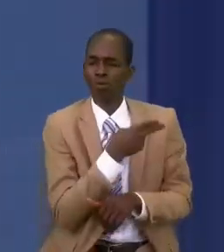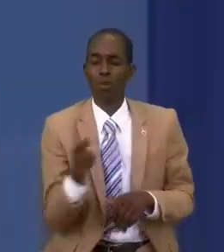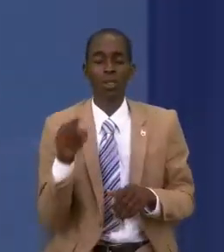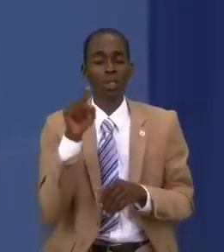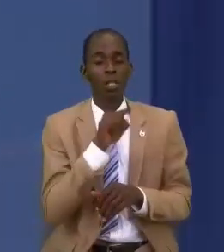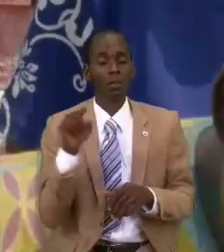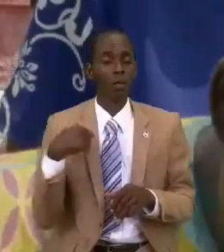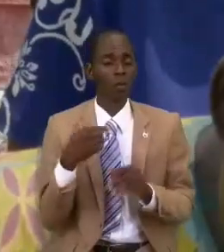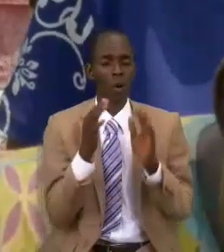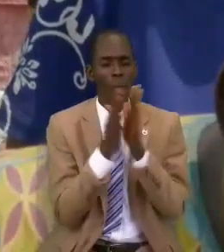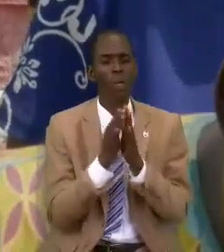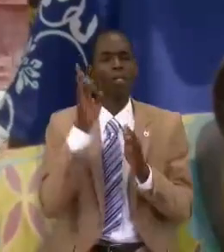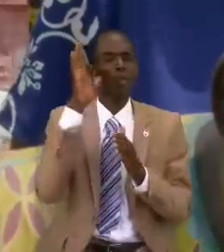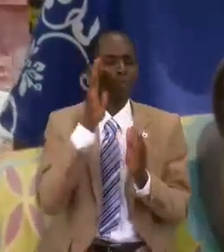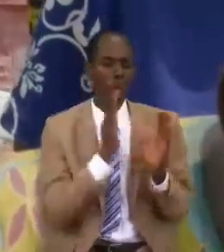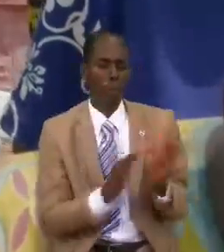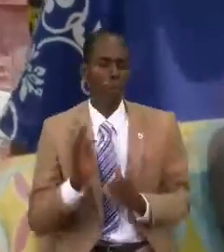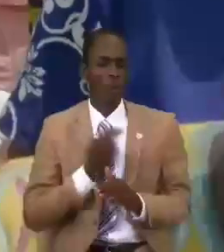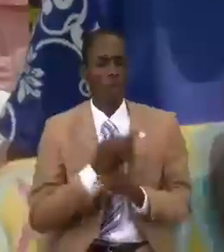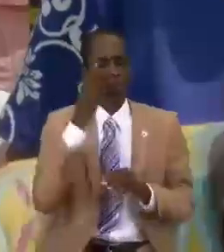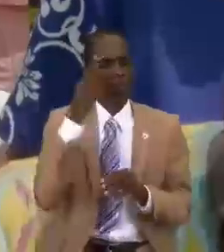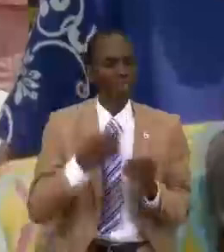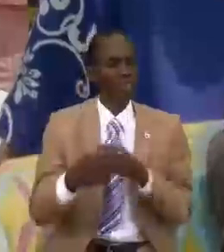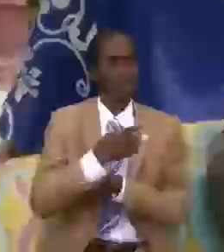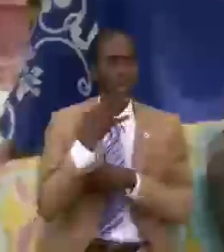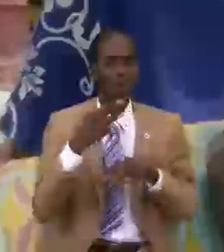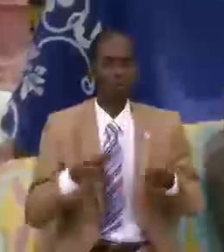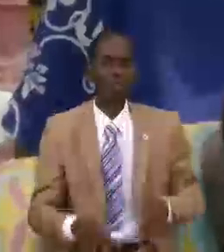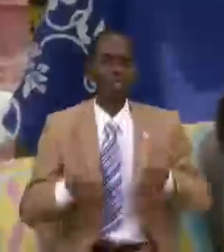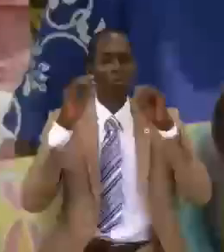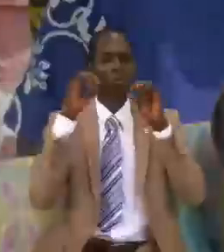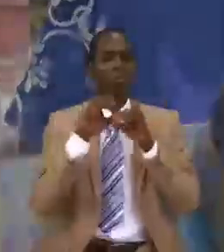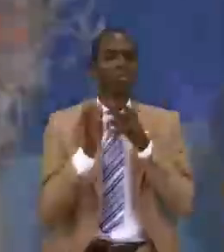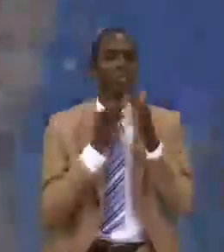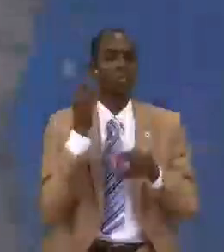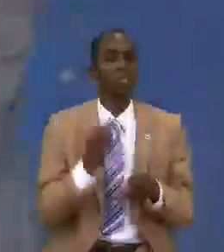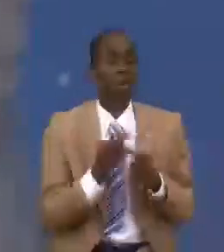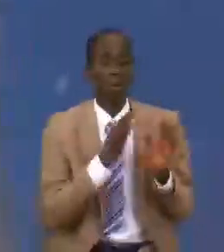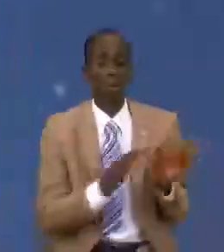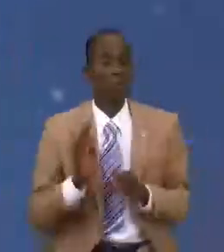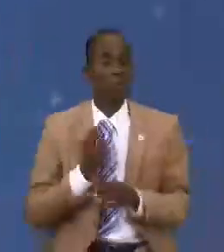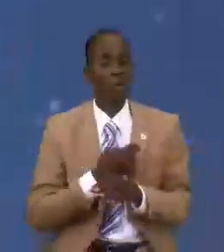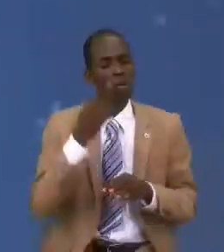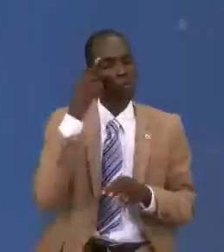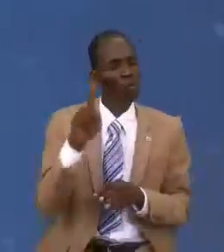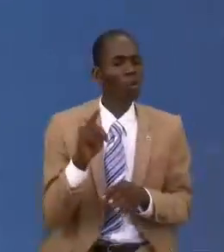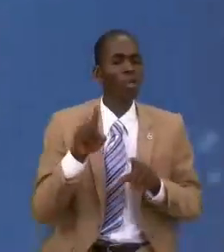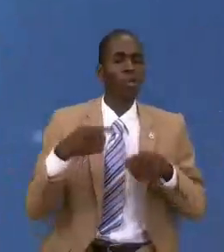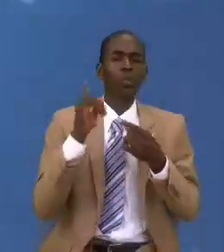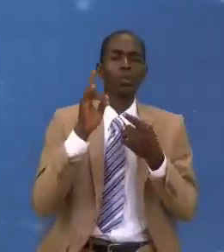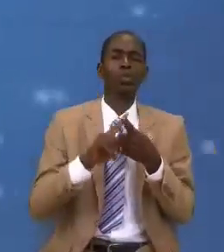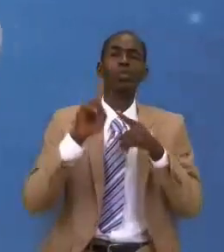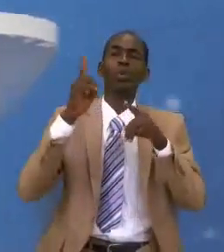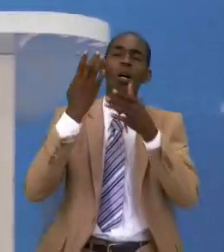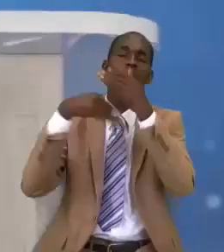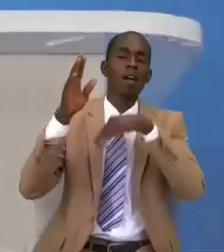in Jesus' name. Prepare us for going to heaven in Jesus' name. And all the